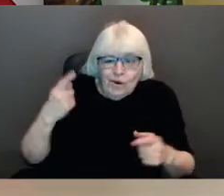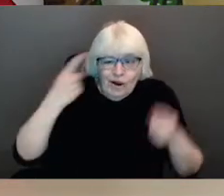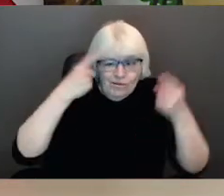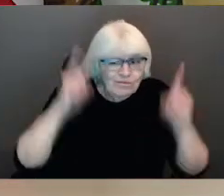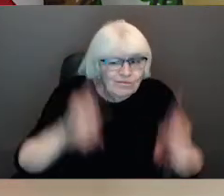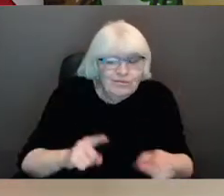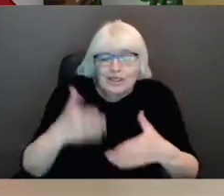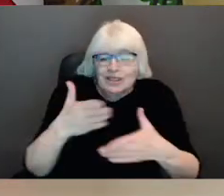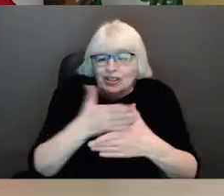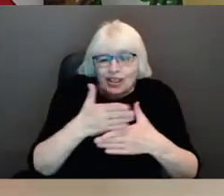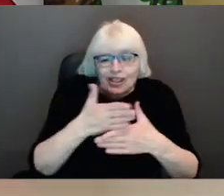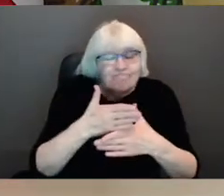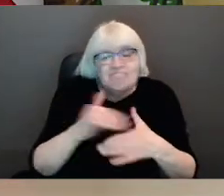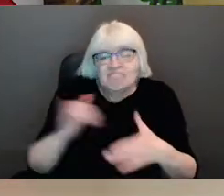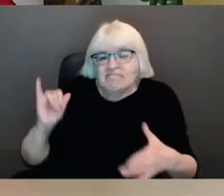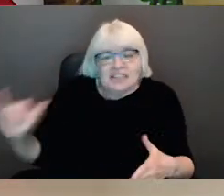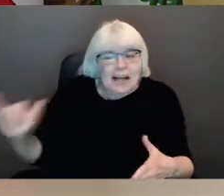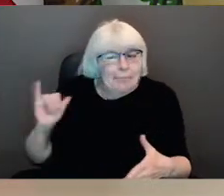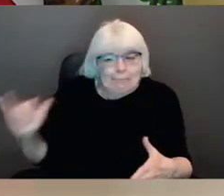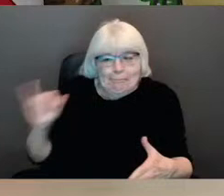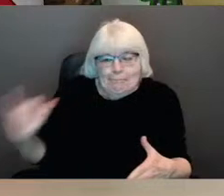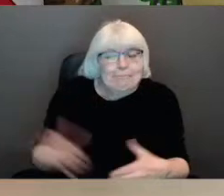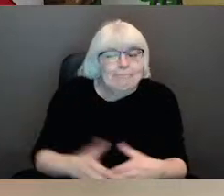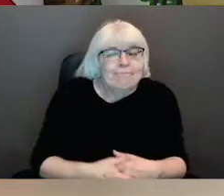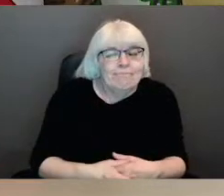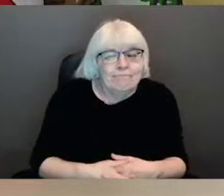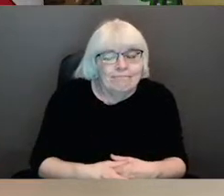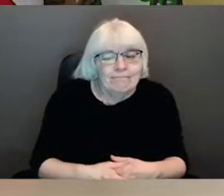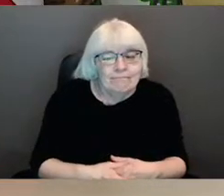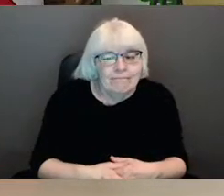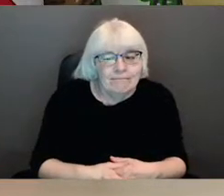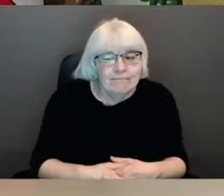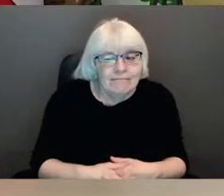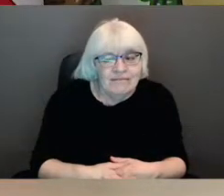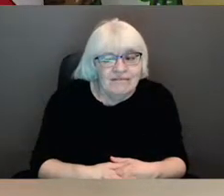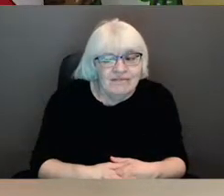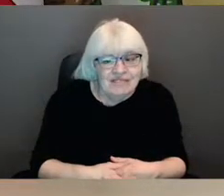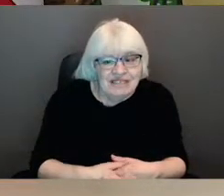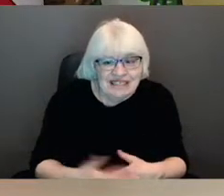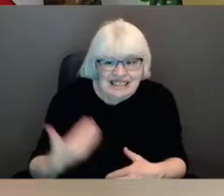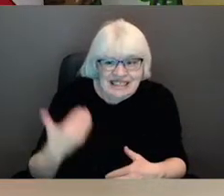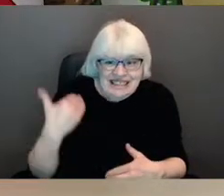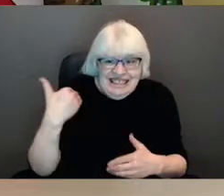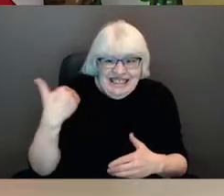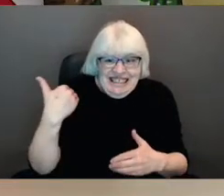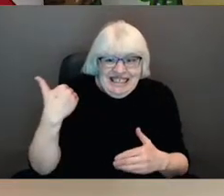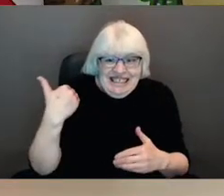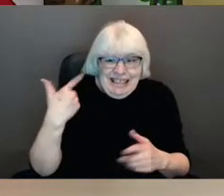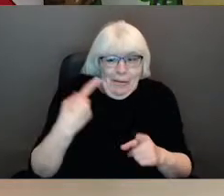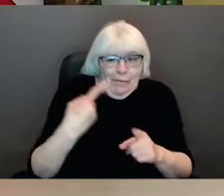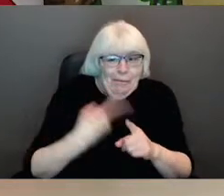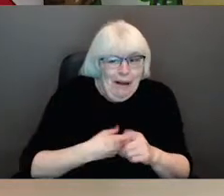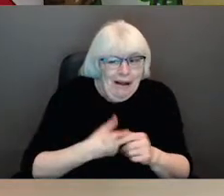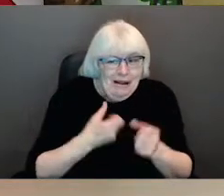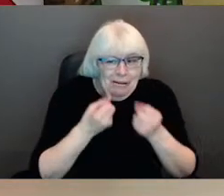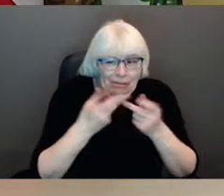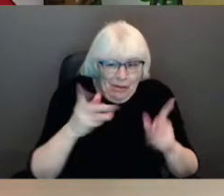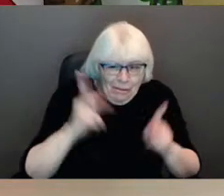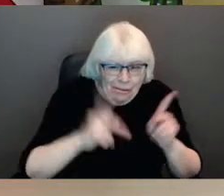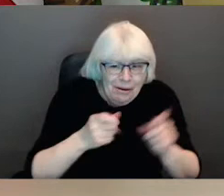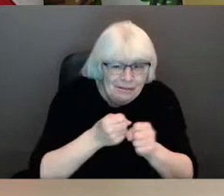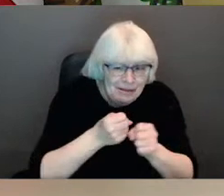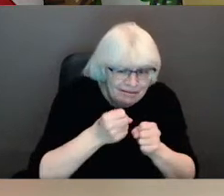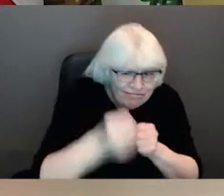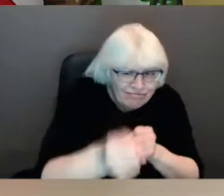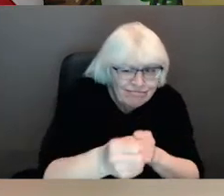Having said that, despite the cases in the last months, the hospitalizations, despite this Omicron wave, I think